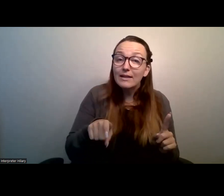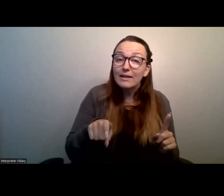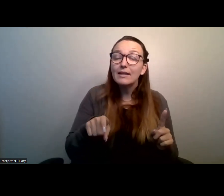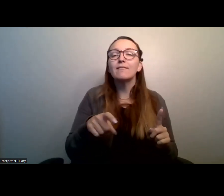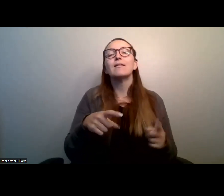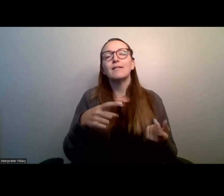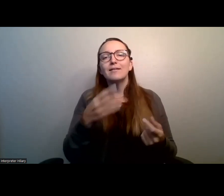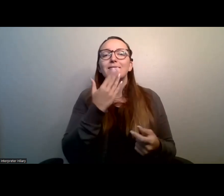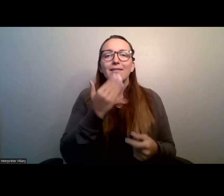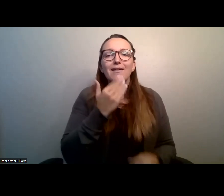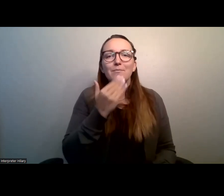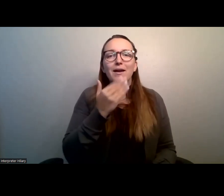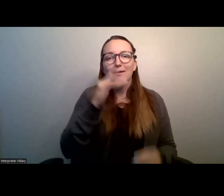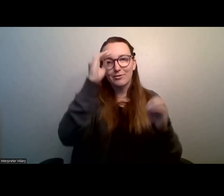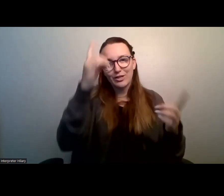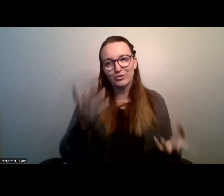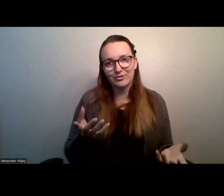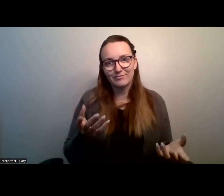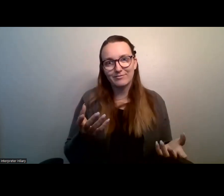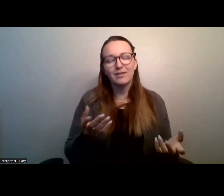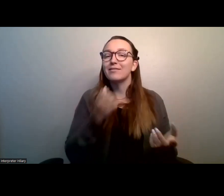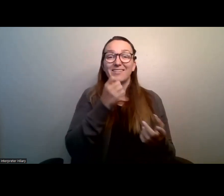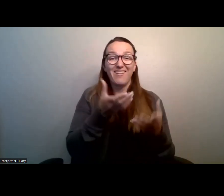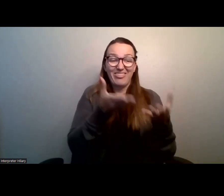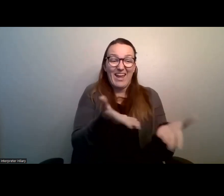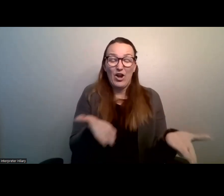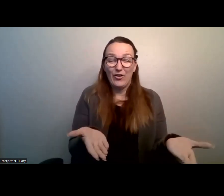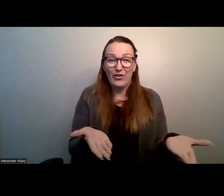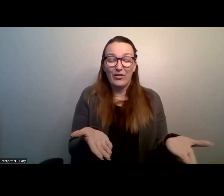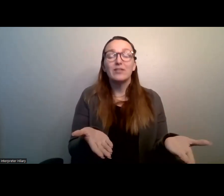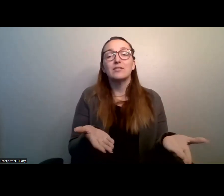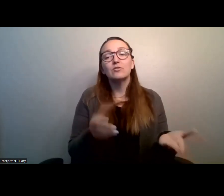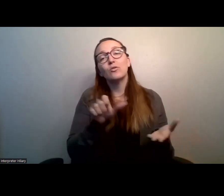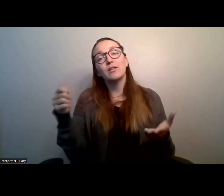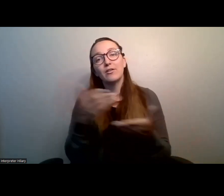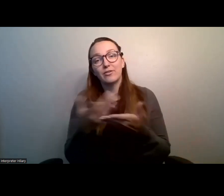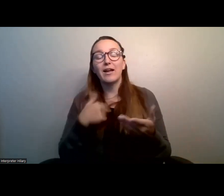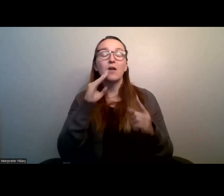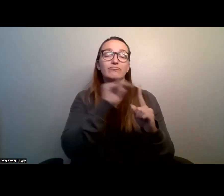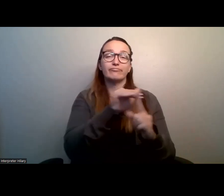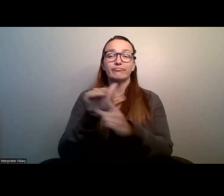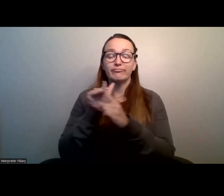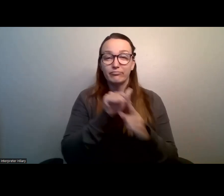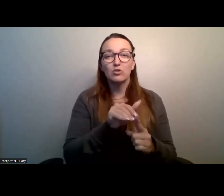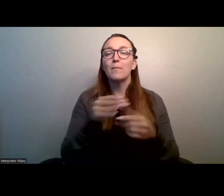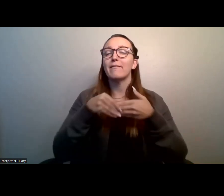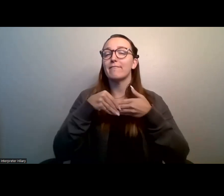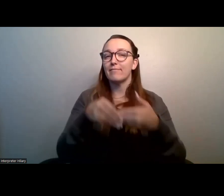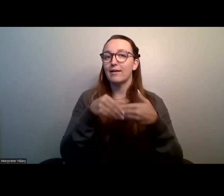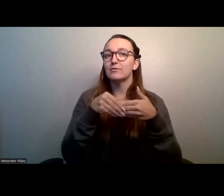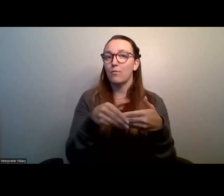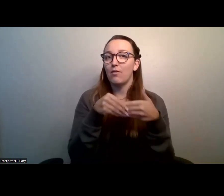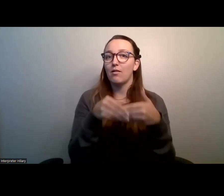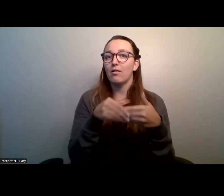education. And that doesn't exist. So the other thing I would remind you is to just kind of be flexible